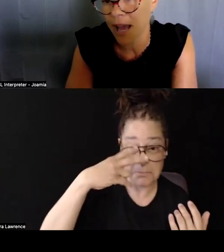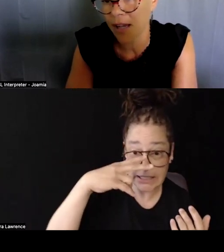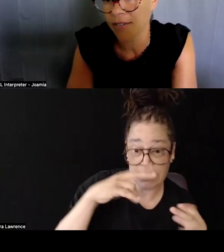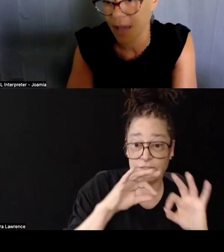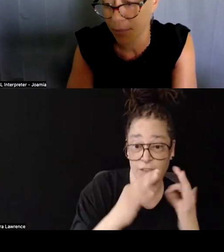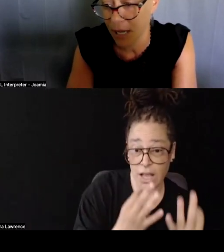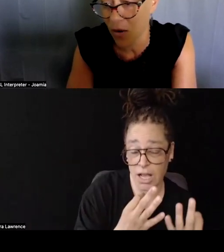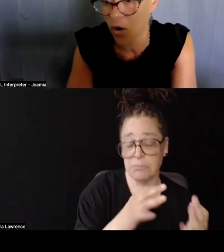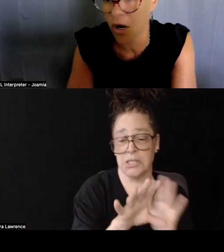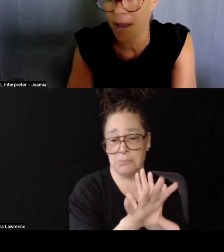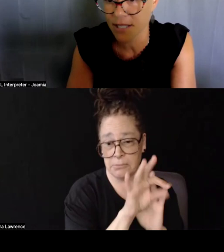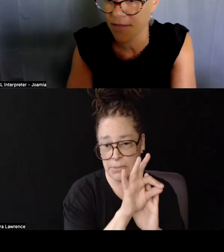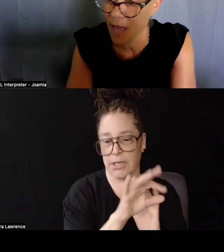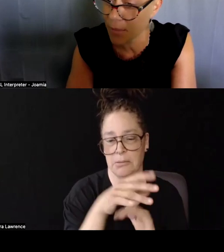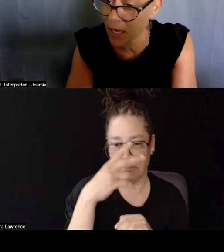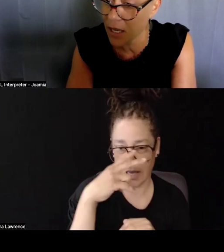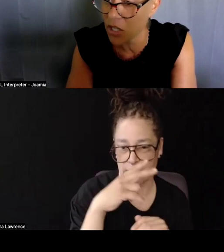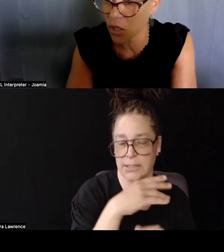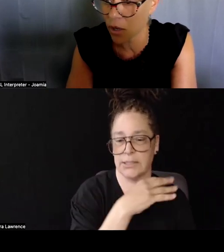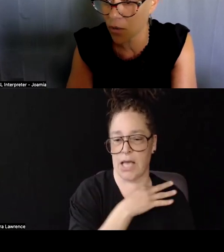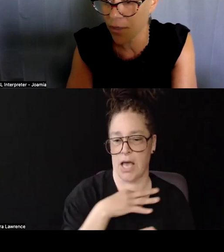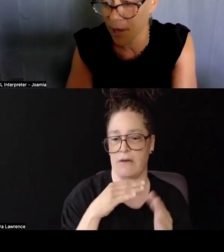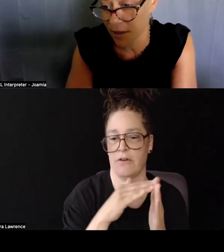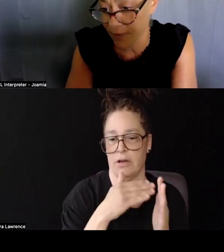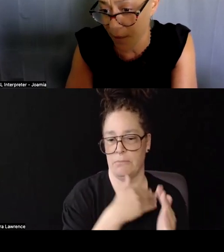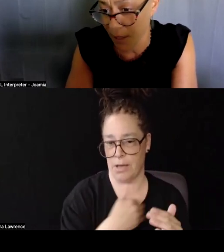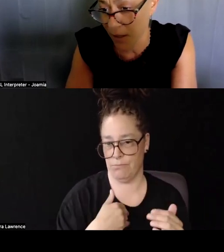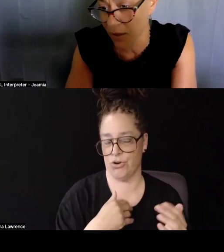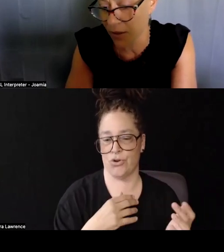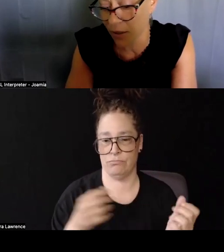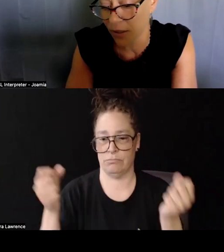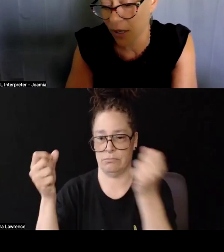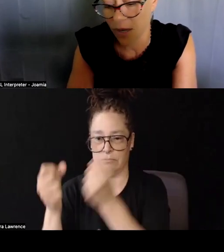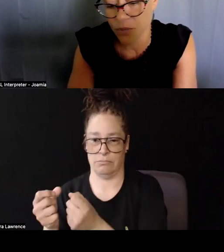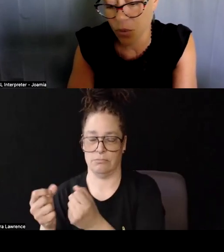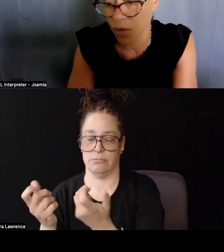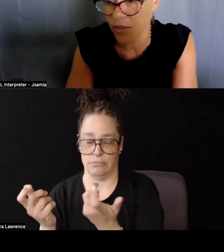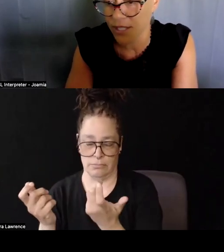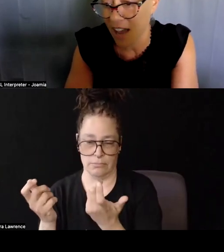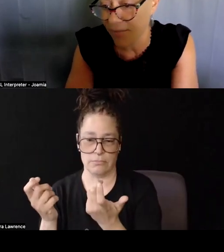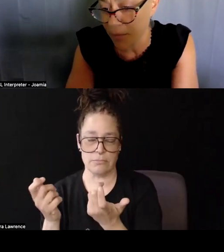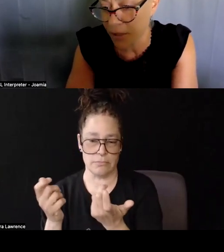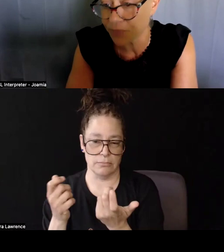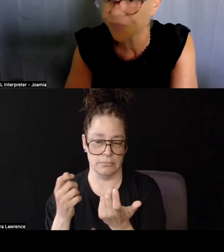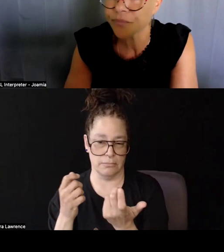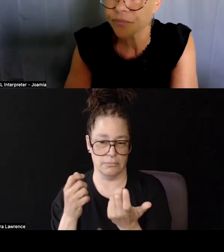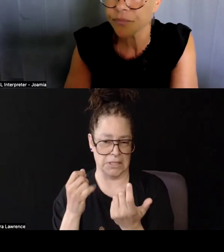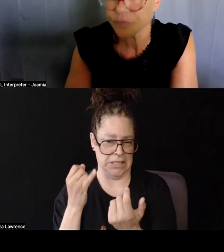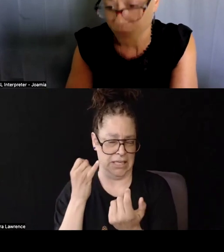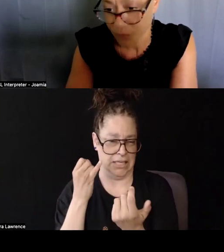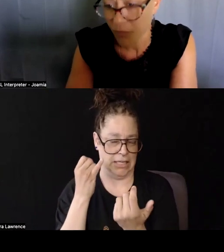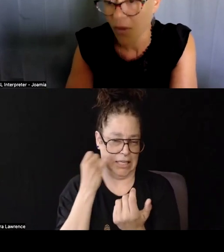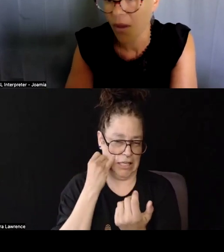with a Black family, or a Mexican family to work with a Mexican family, to work with a staff member,